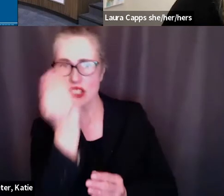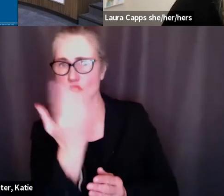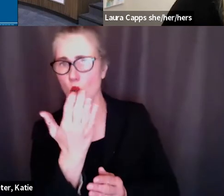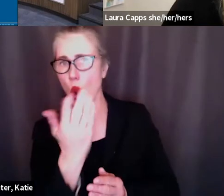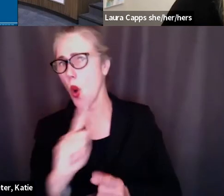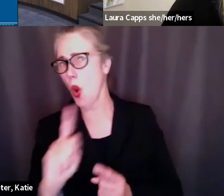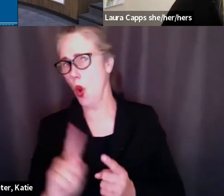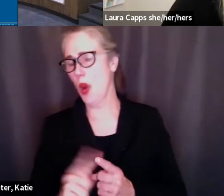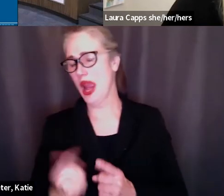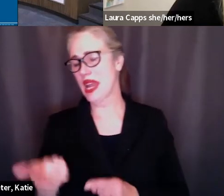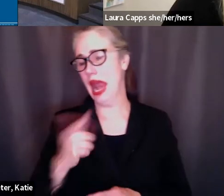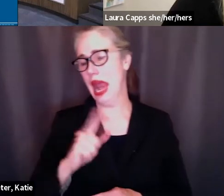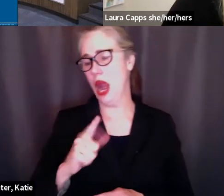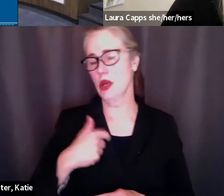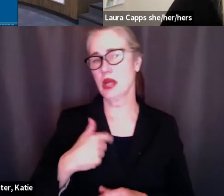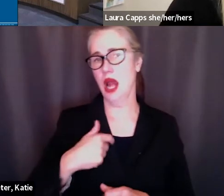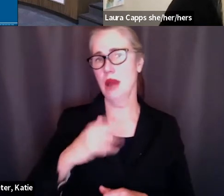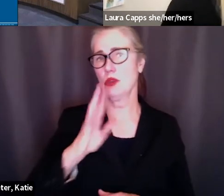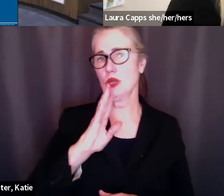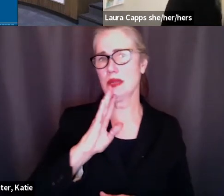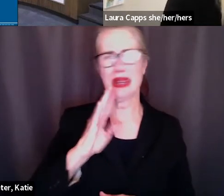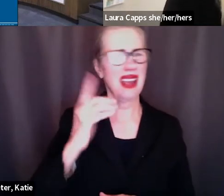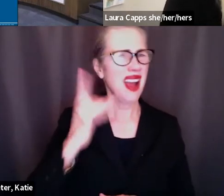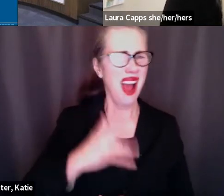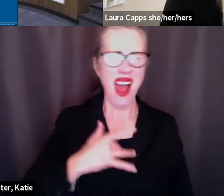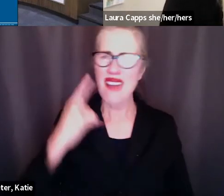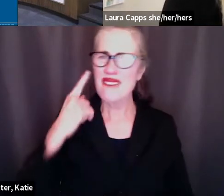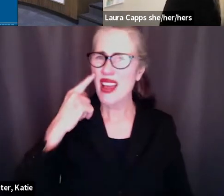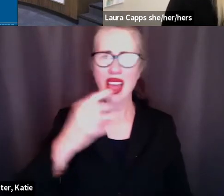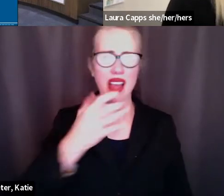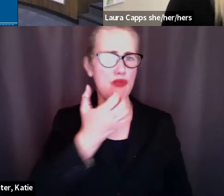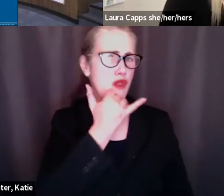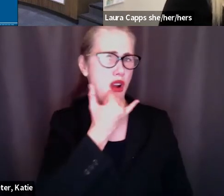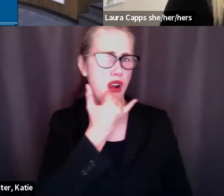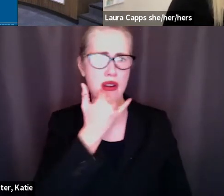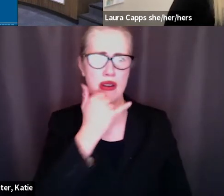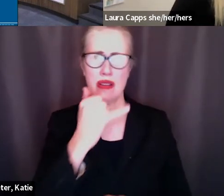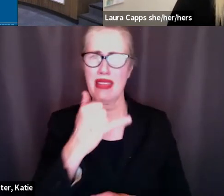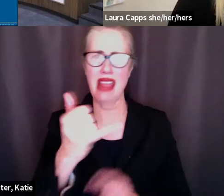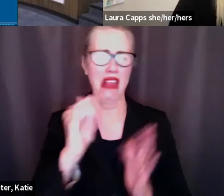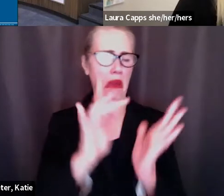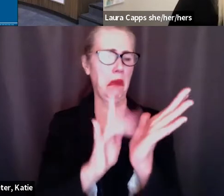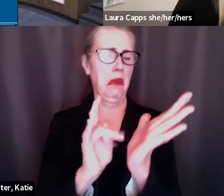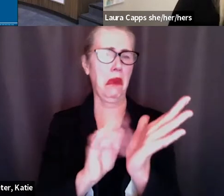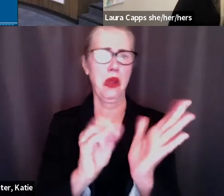speak it felt wrong that they were using students for this thank you